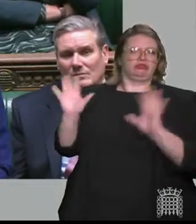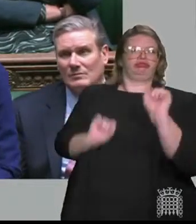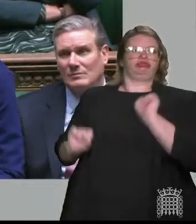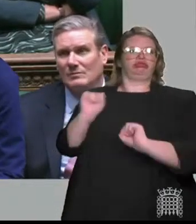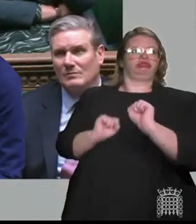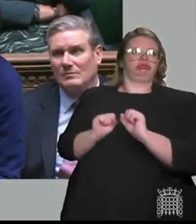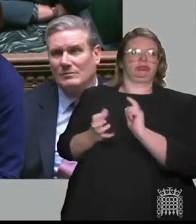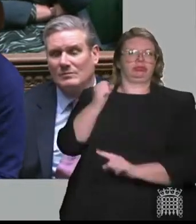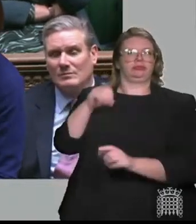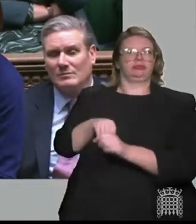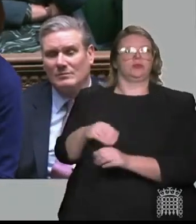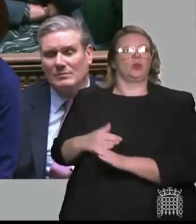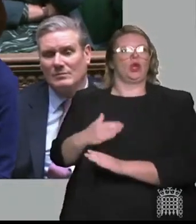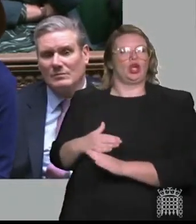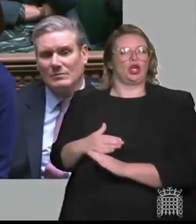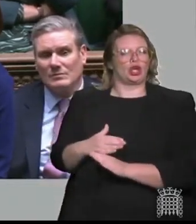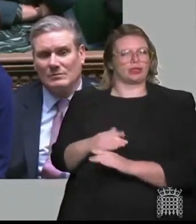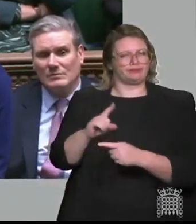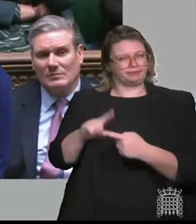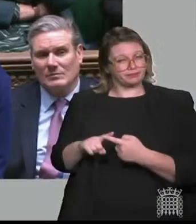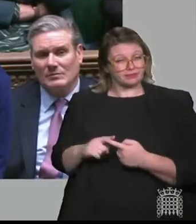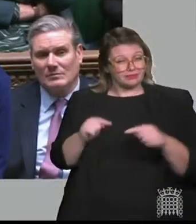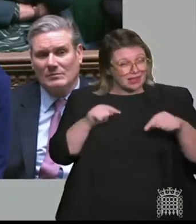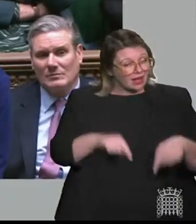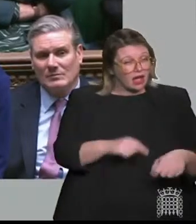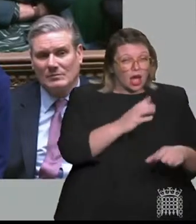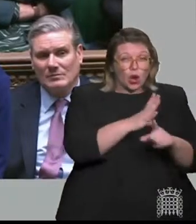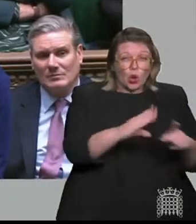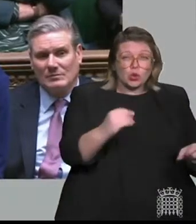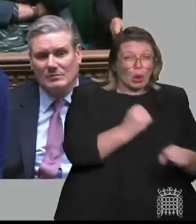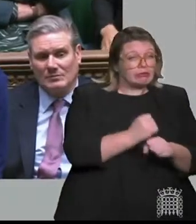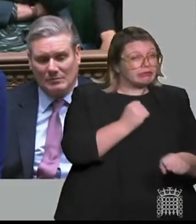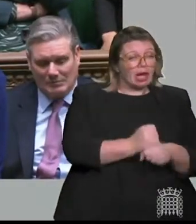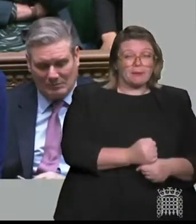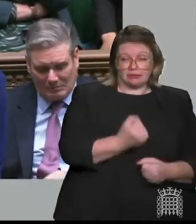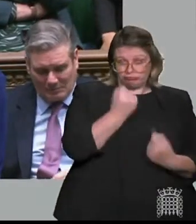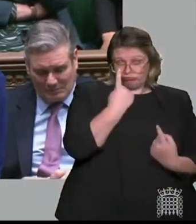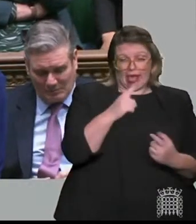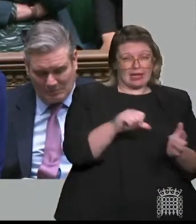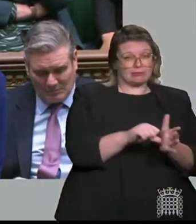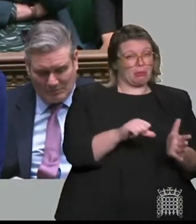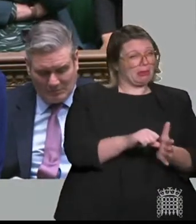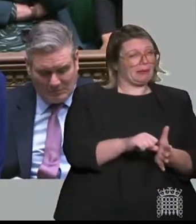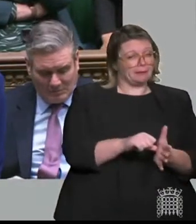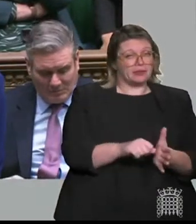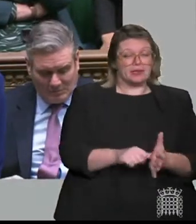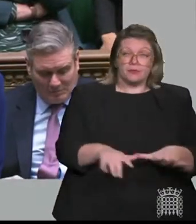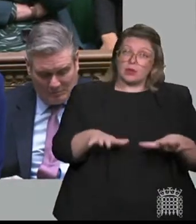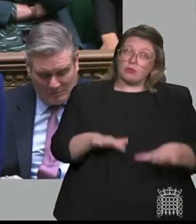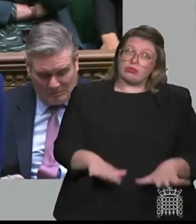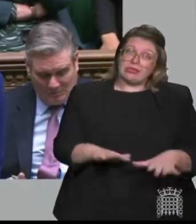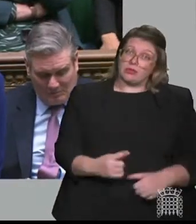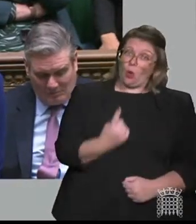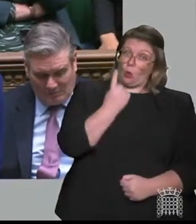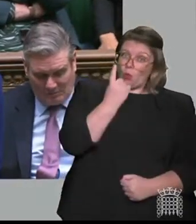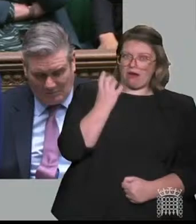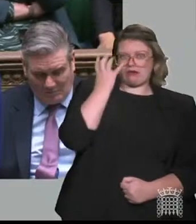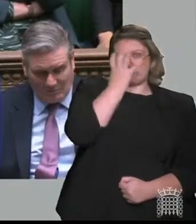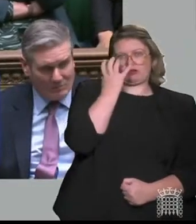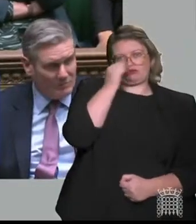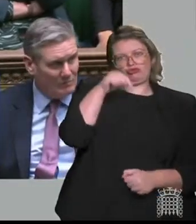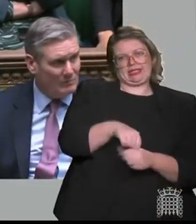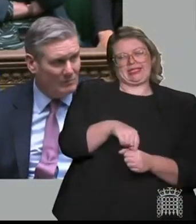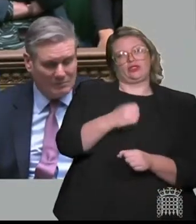there's a wider problem that, yet again, this government is failing to face up to. Britain is the only country in the